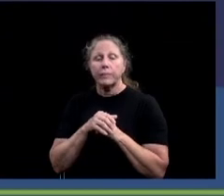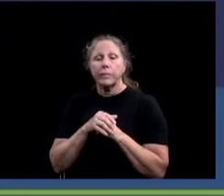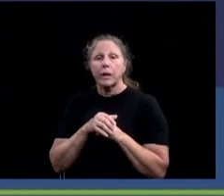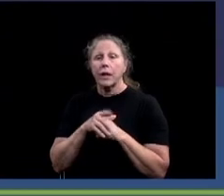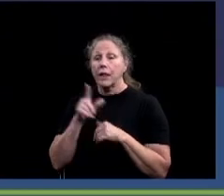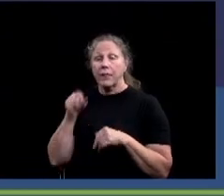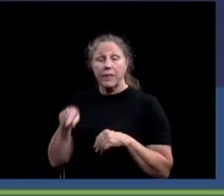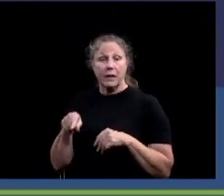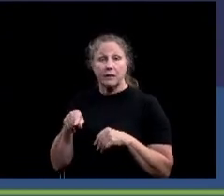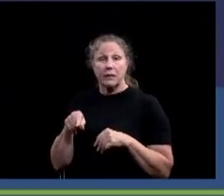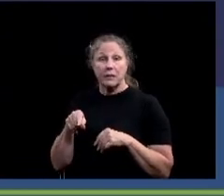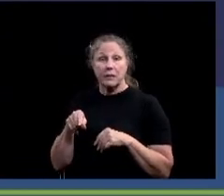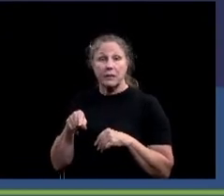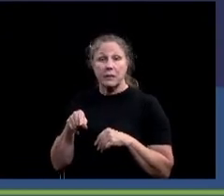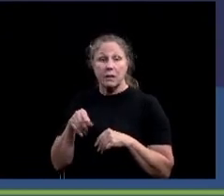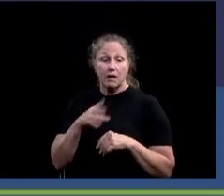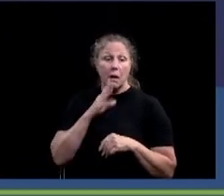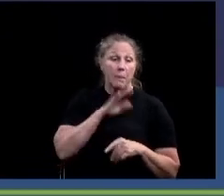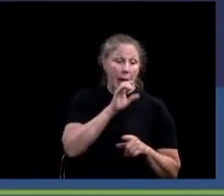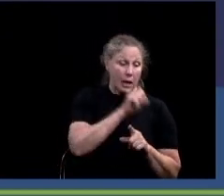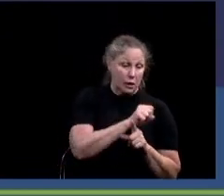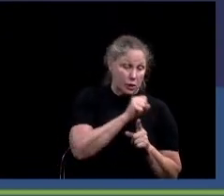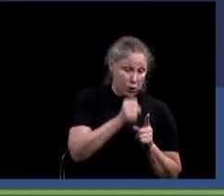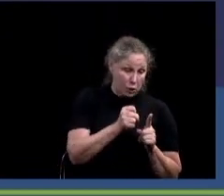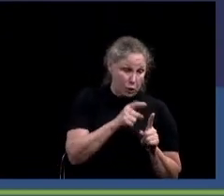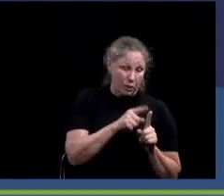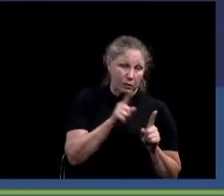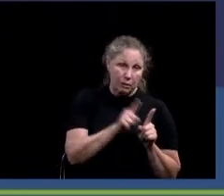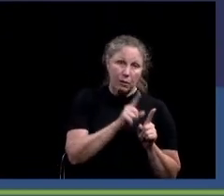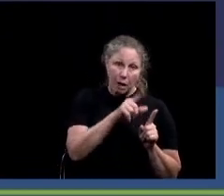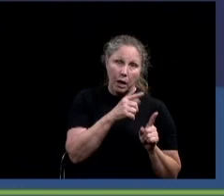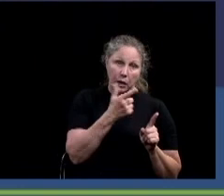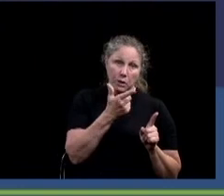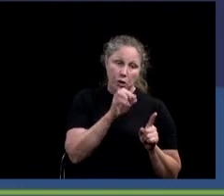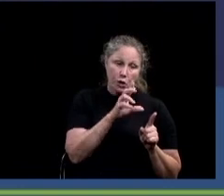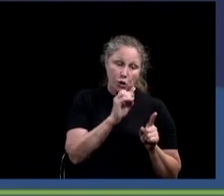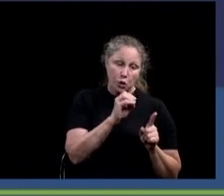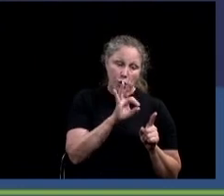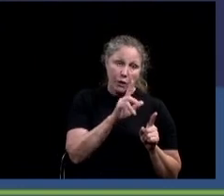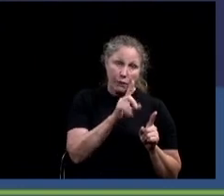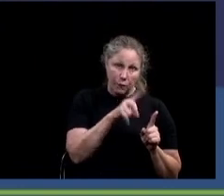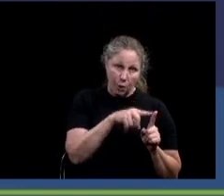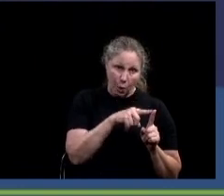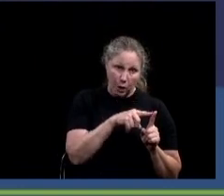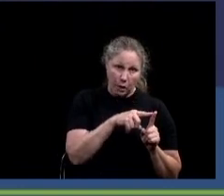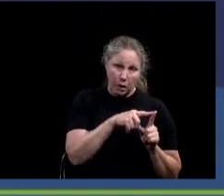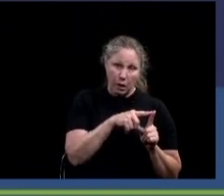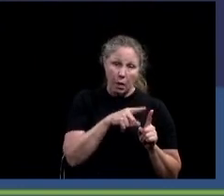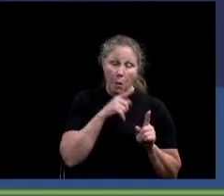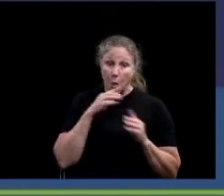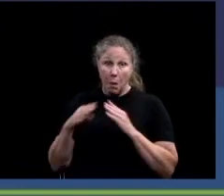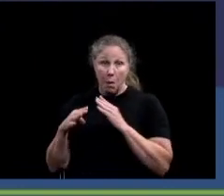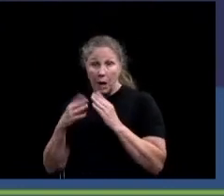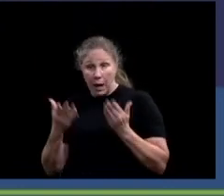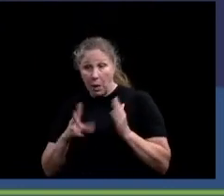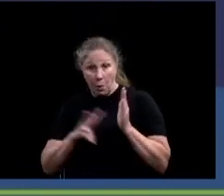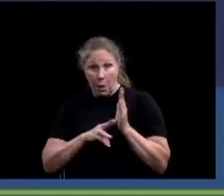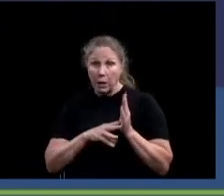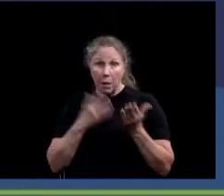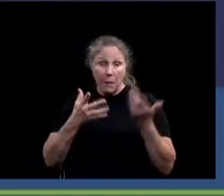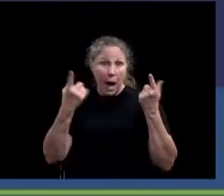like the murder of George Floyd from happening in Waco. I mean, that's the reality. You could have a bad